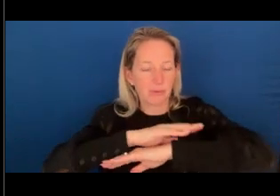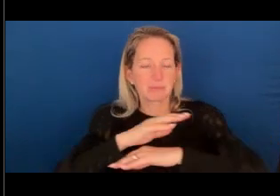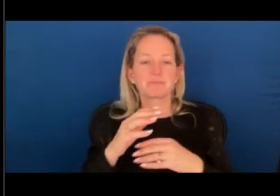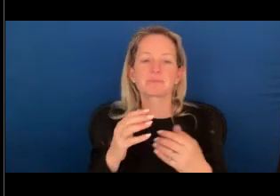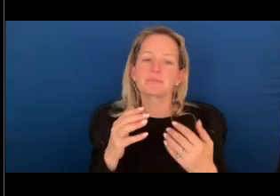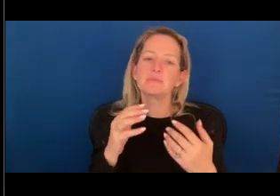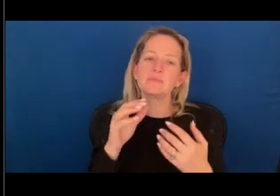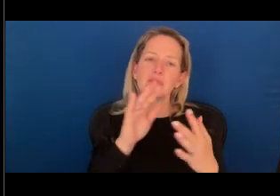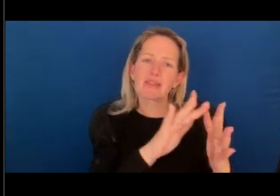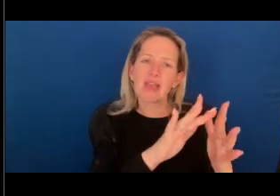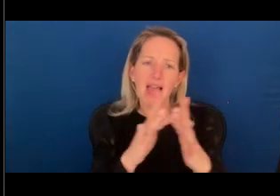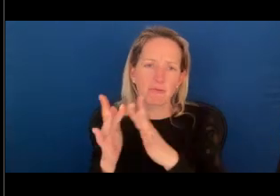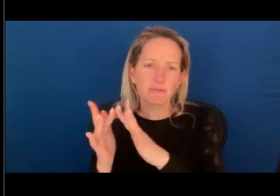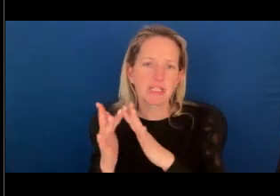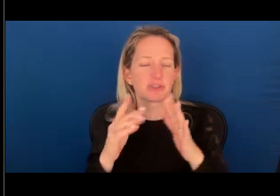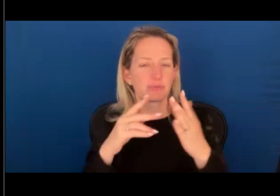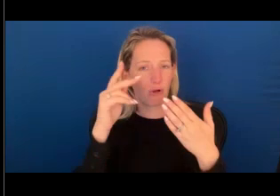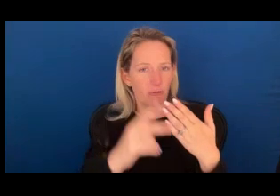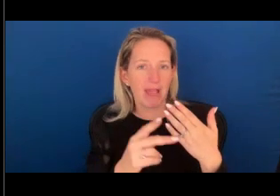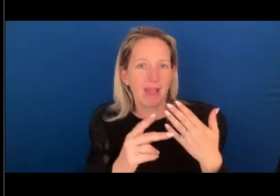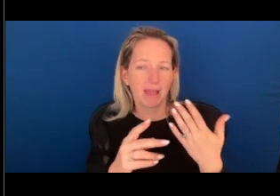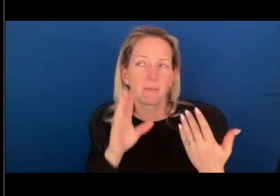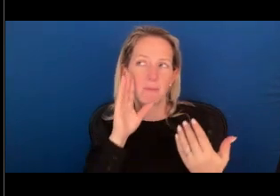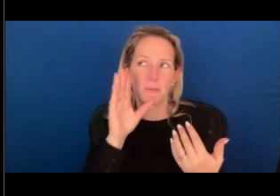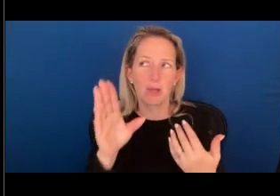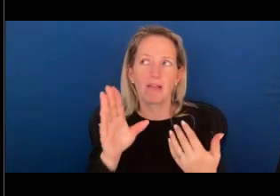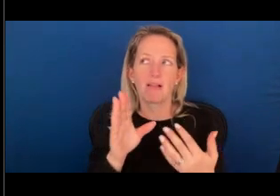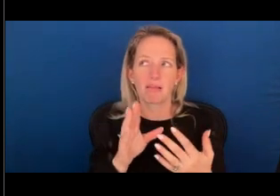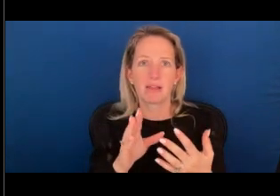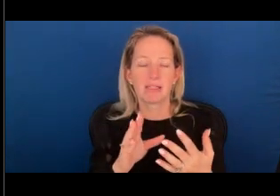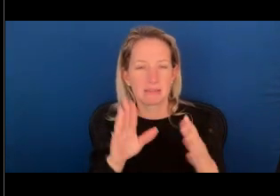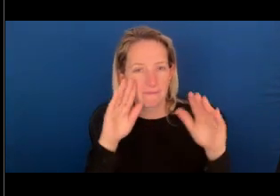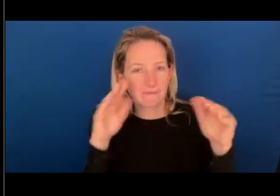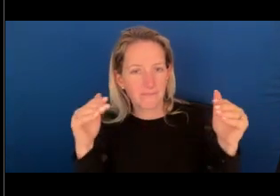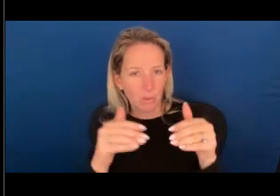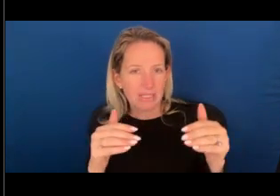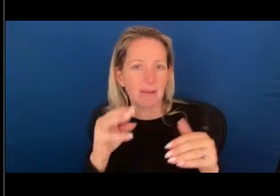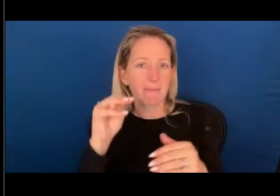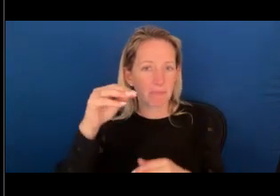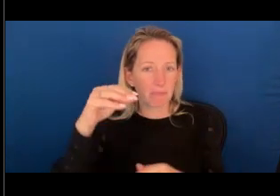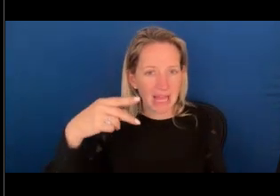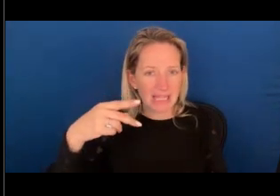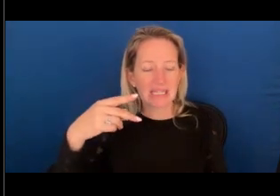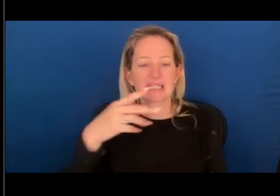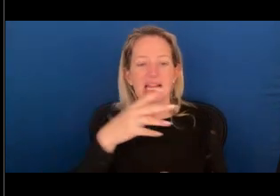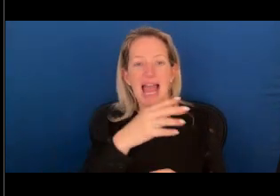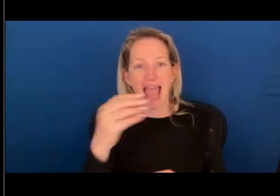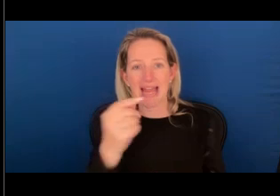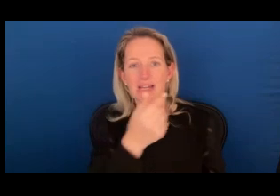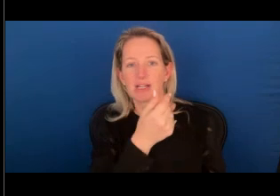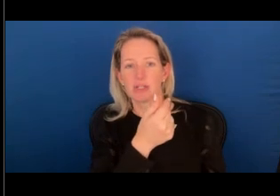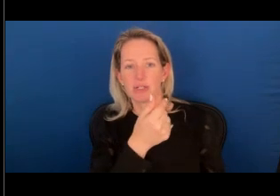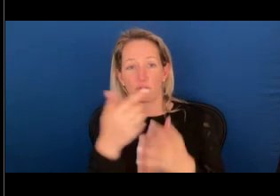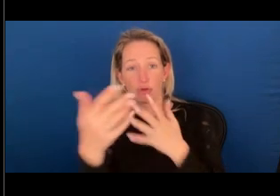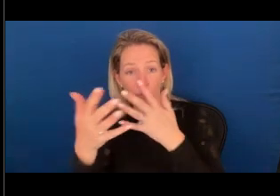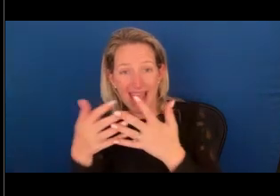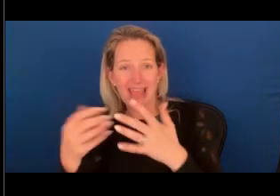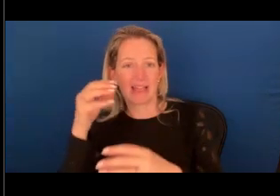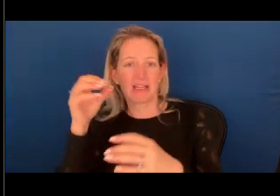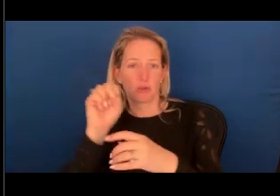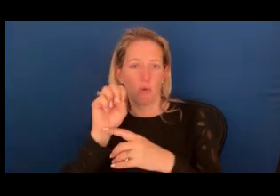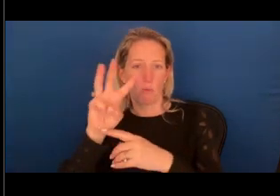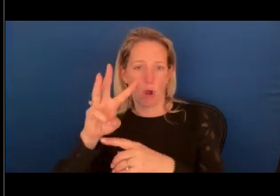outreach program will be both will be focused on microplastics plus green stormwater infrastructure and the